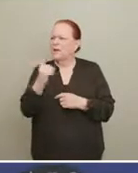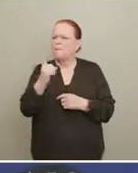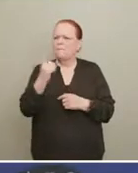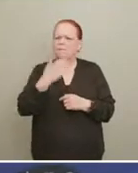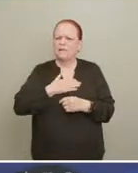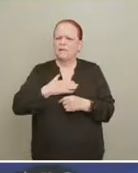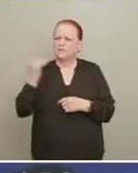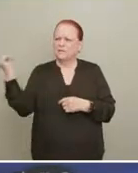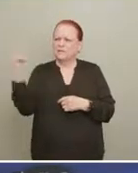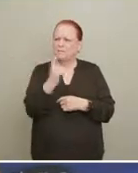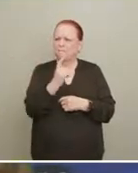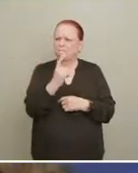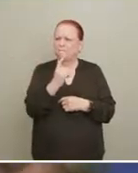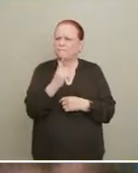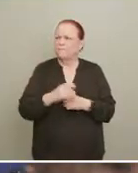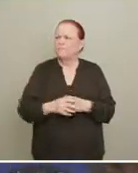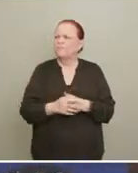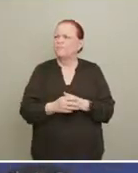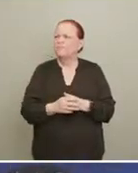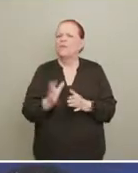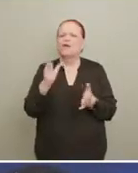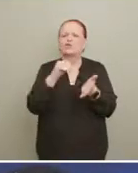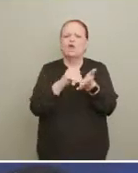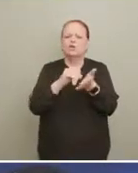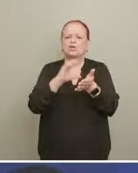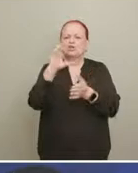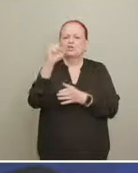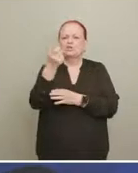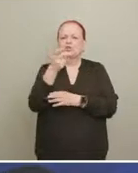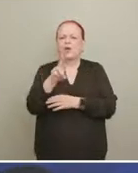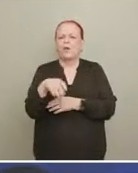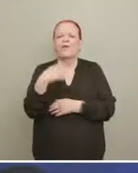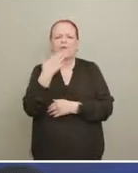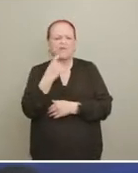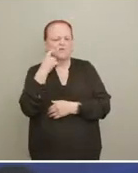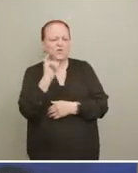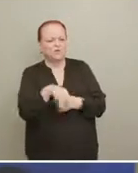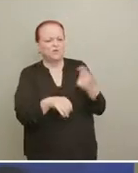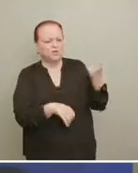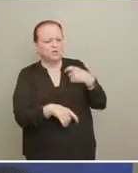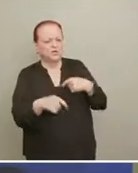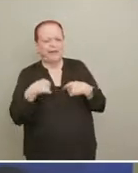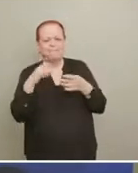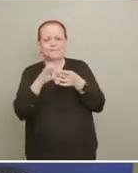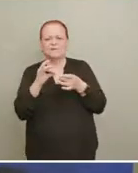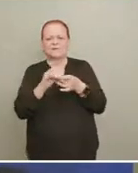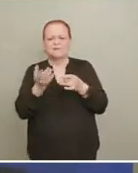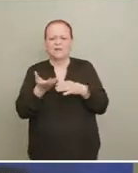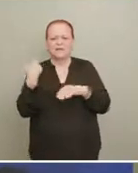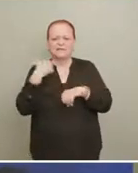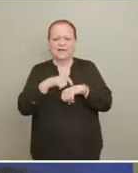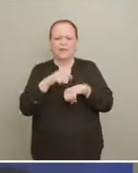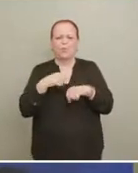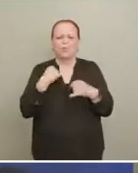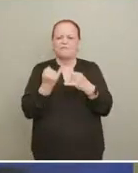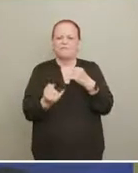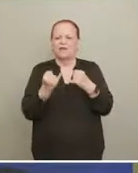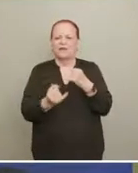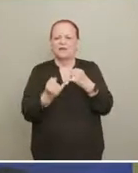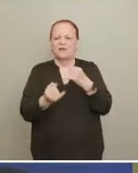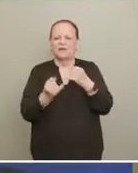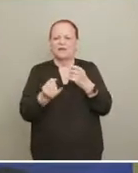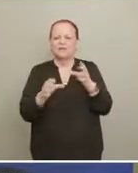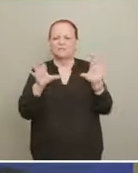Yeah. Let's have you go to the podium, yeah. Dr. Chow. Dr. Chow. I thank you for that question. As I mentioned last time, we had it. We are finalizing the data with